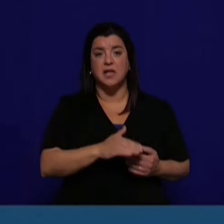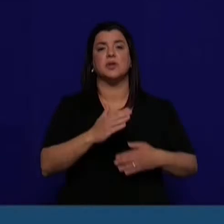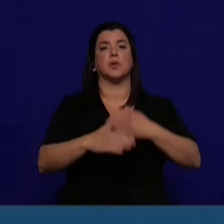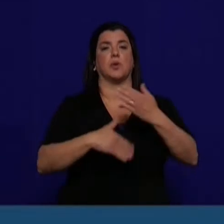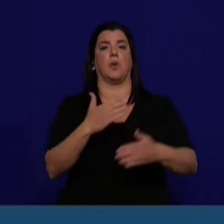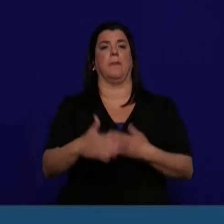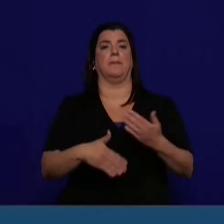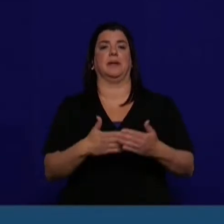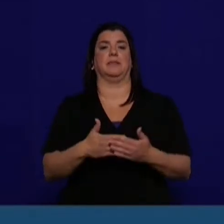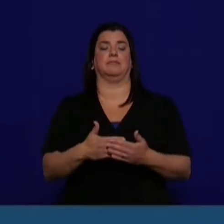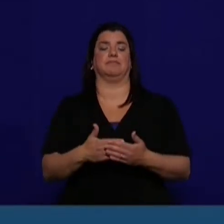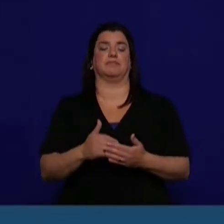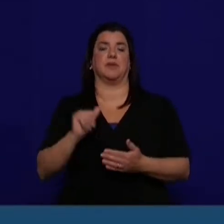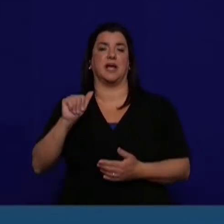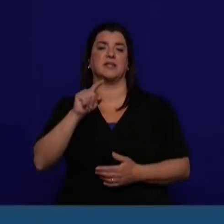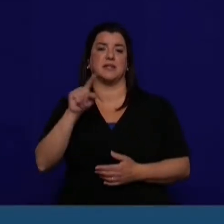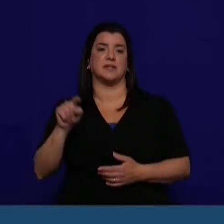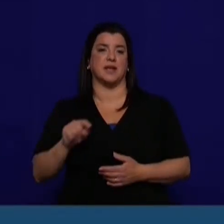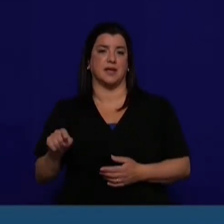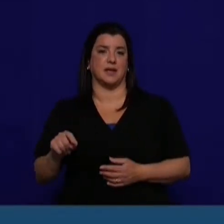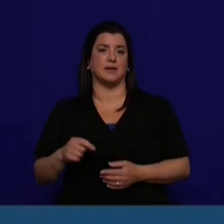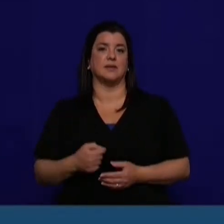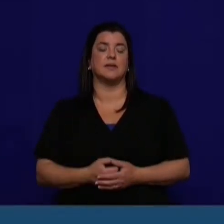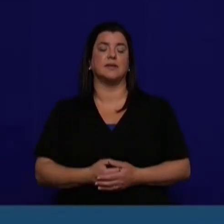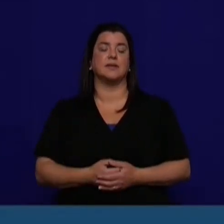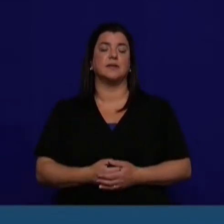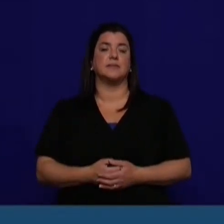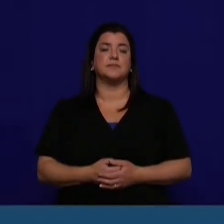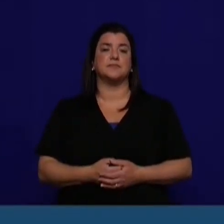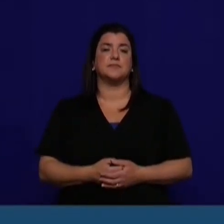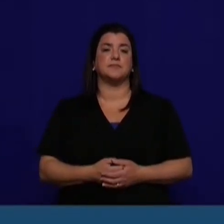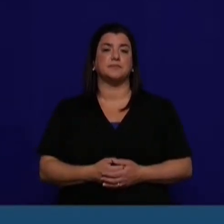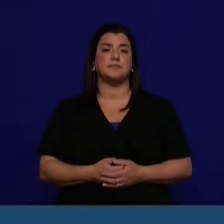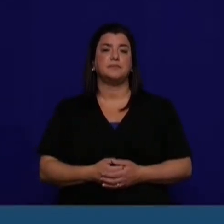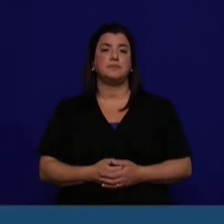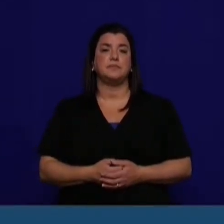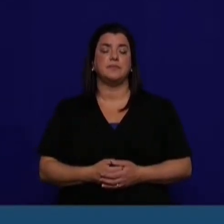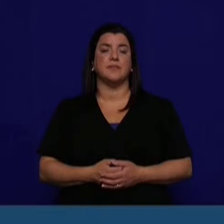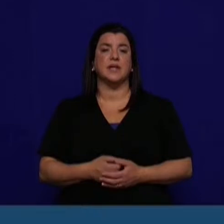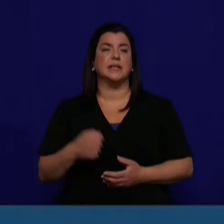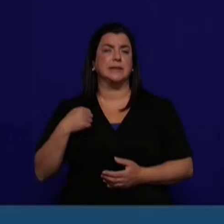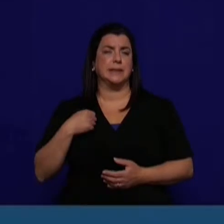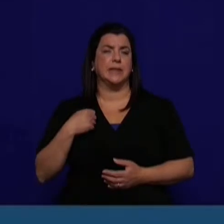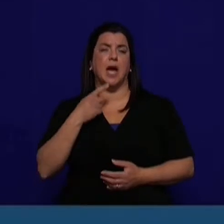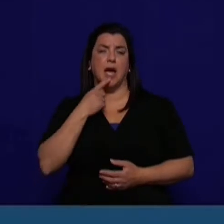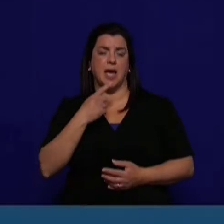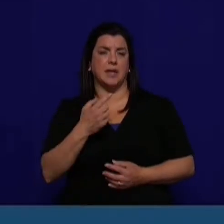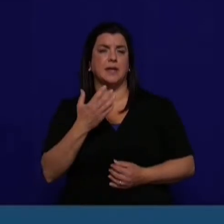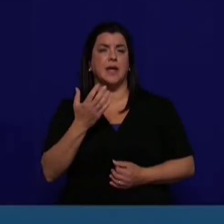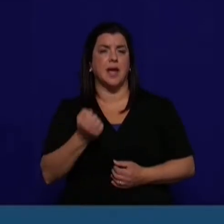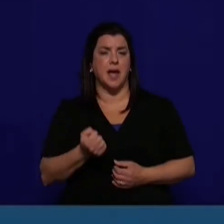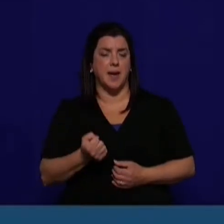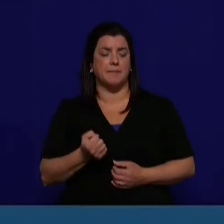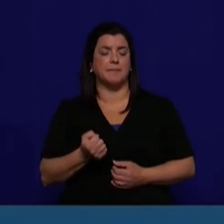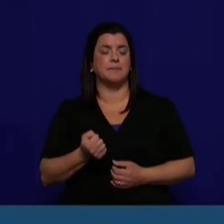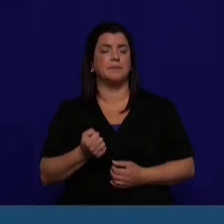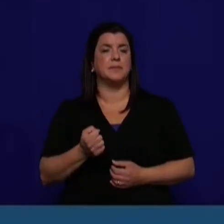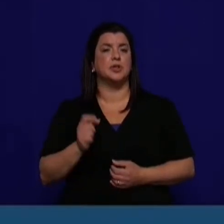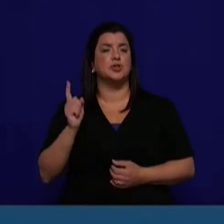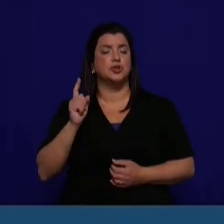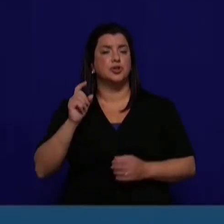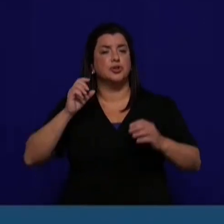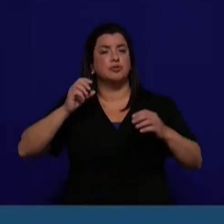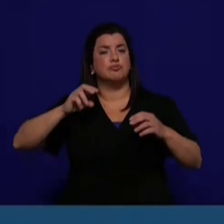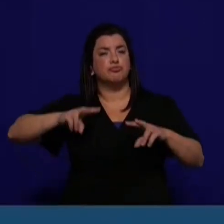Fuq ukoll il-każijiet li semmejt l-ispjegazzjoni dwar il-pharmacovigilance li ssir dwar any